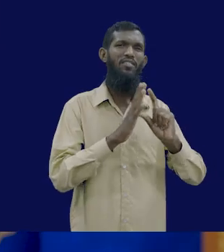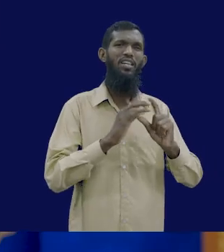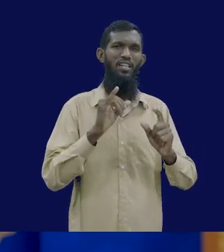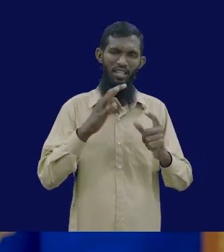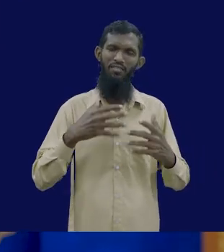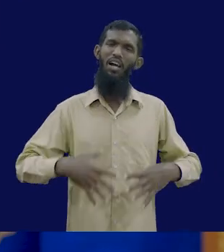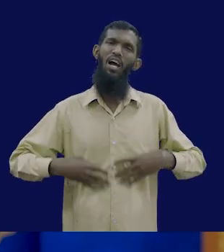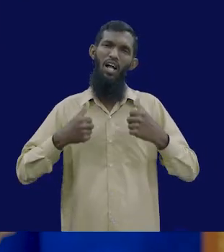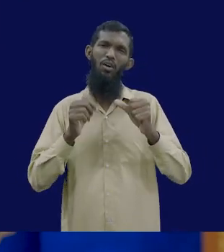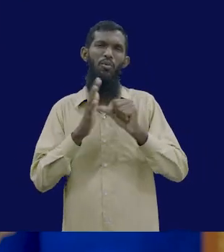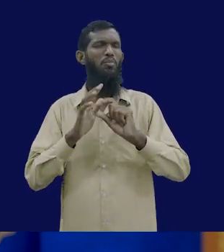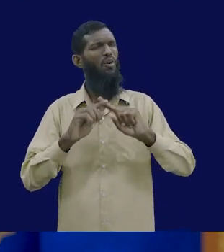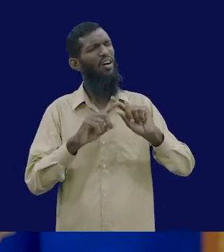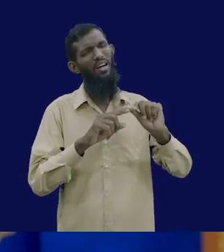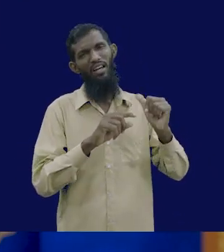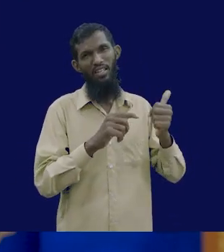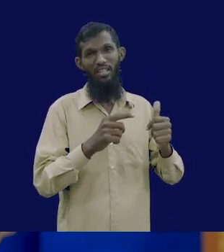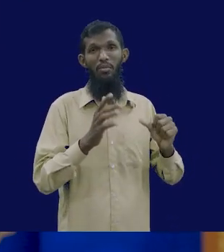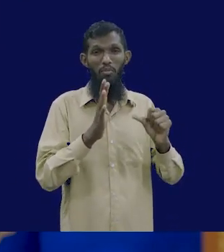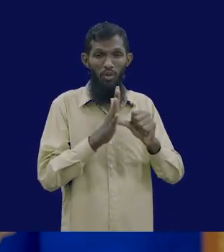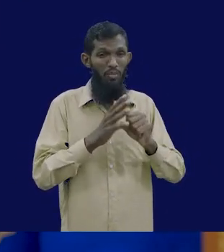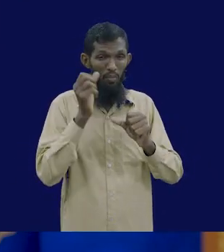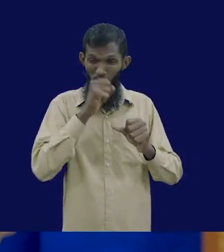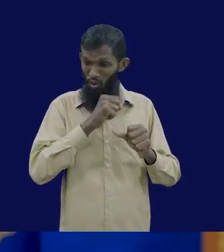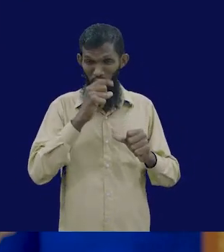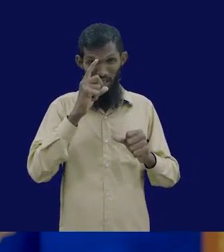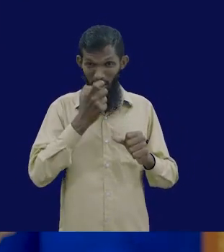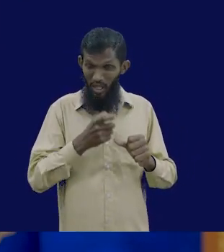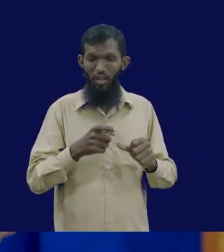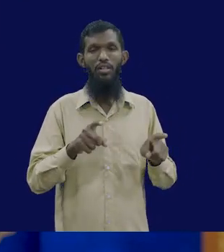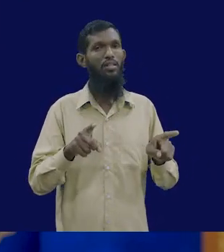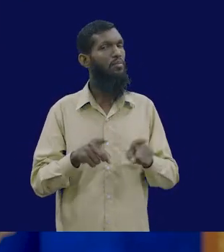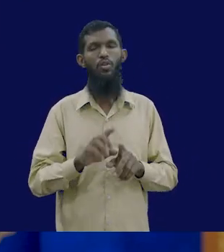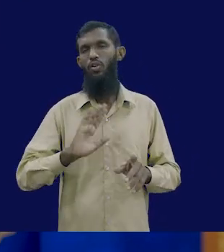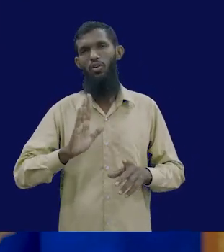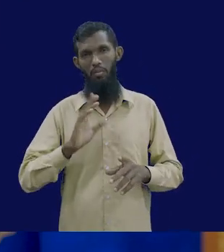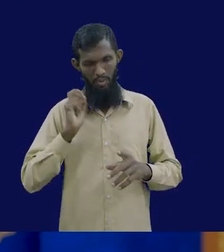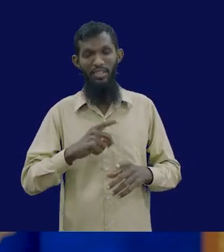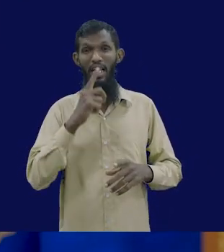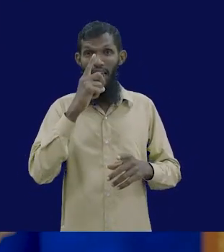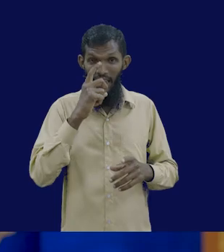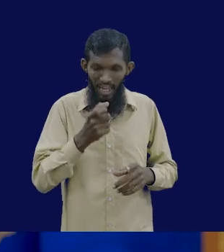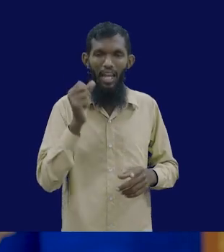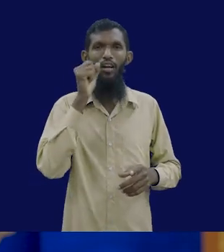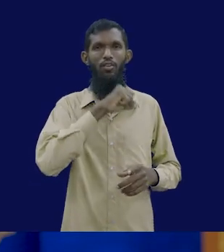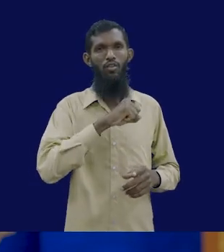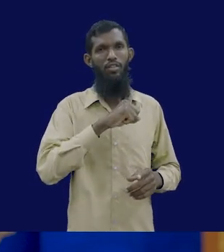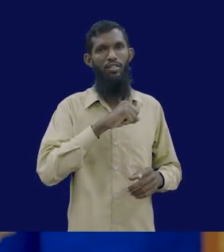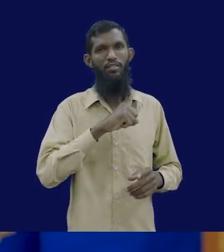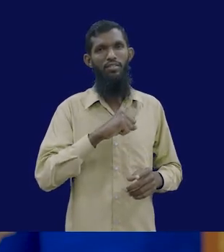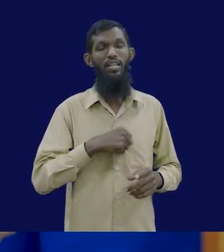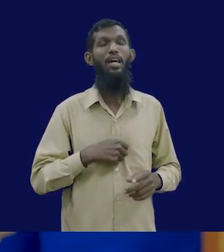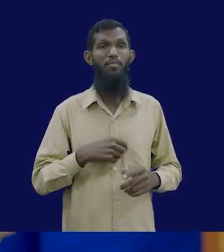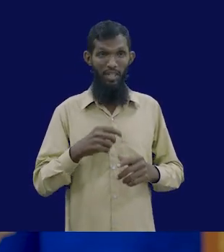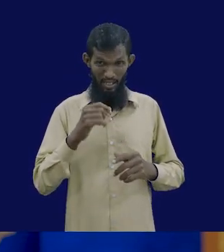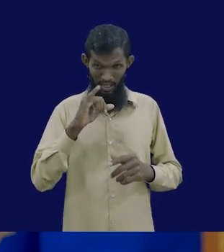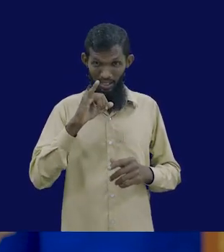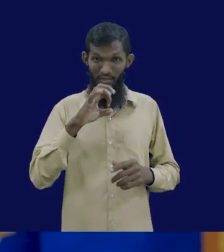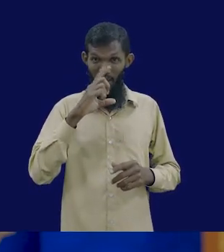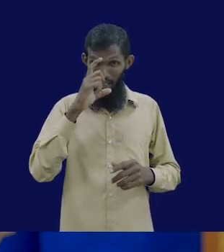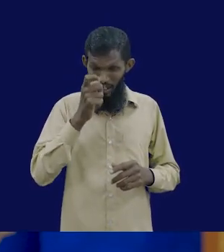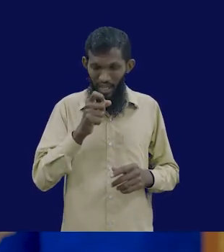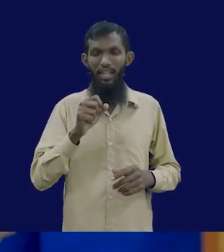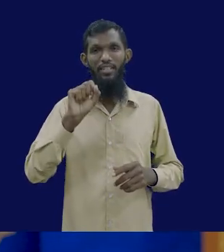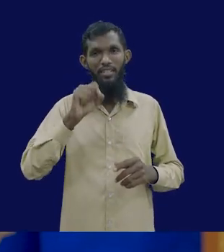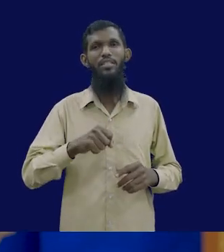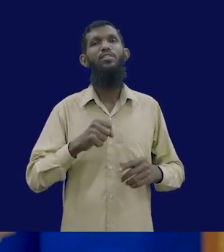issues, health-wise or otherwise, that may prevent him from fasting. Therefore, he must have the full ability